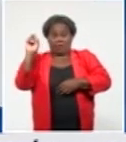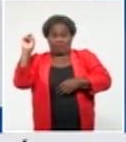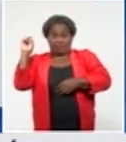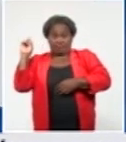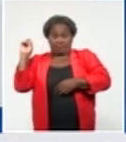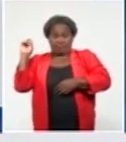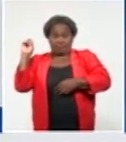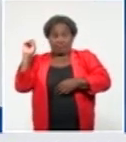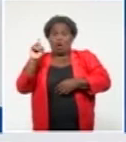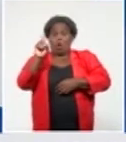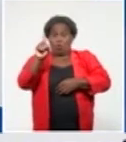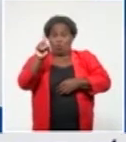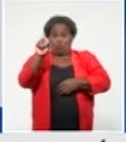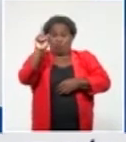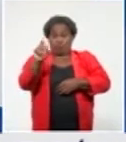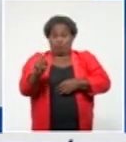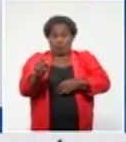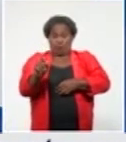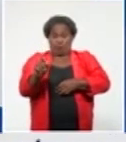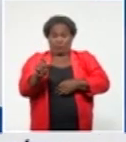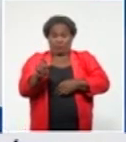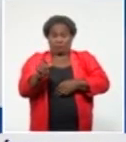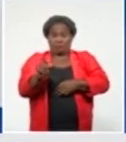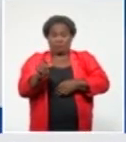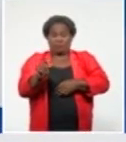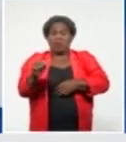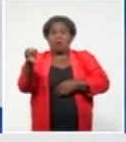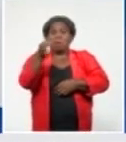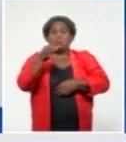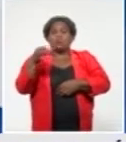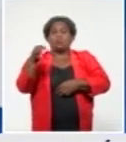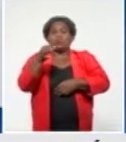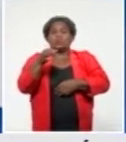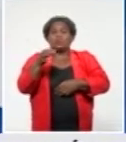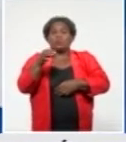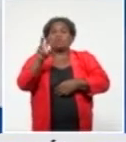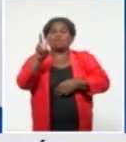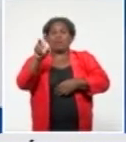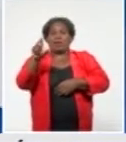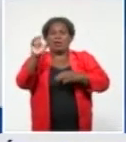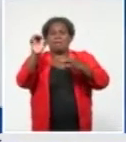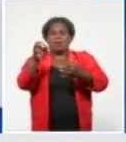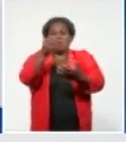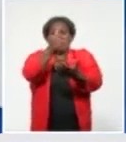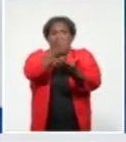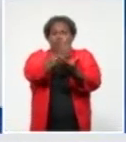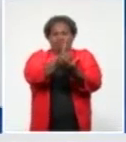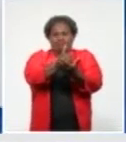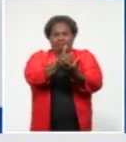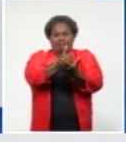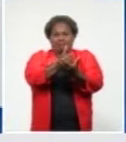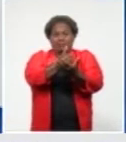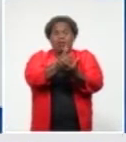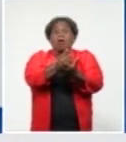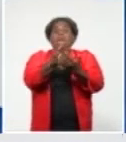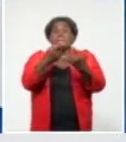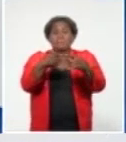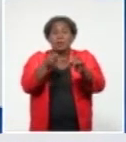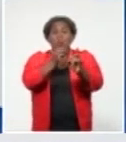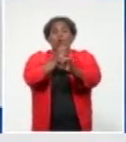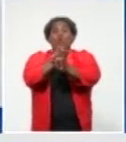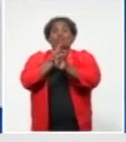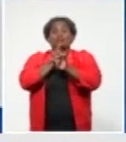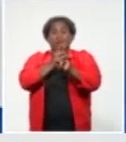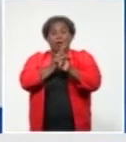this patient is linked to the event detected in Camajuaní municipality. In Las Tunas province, the patient